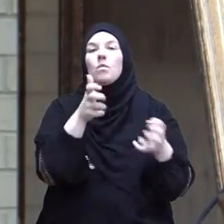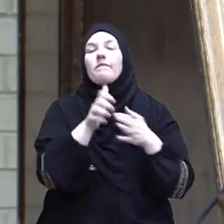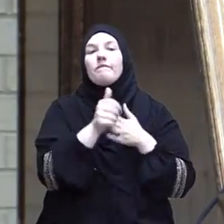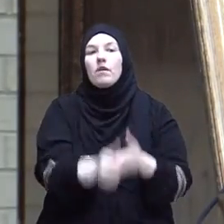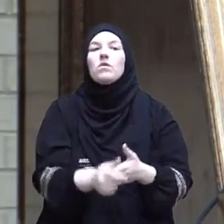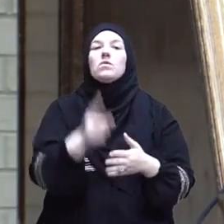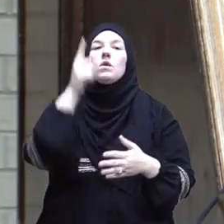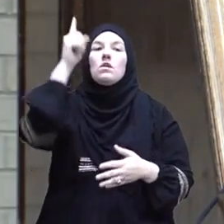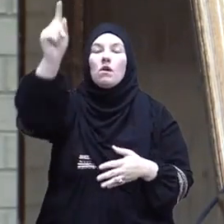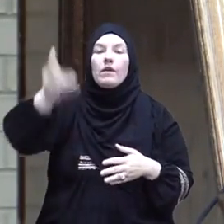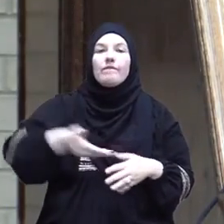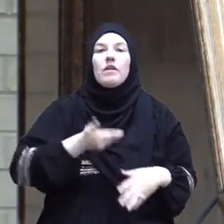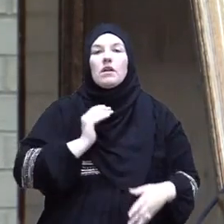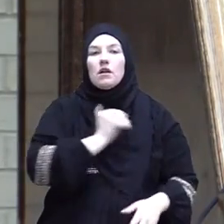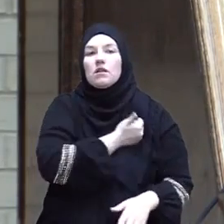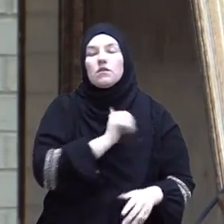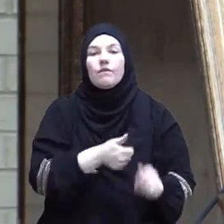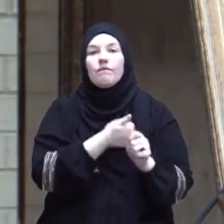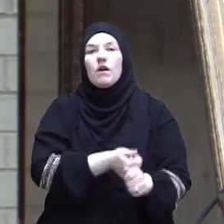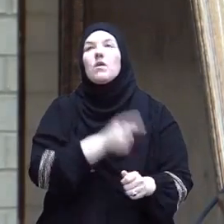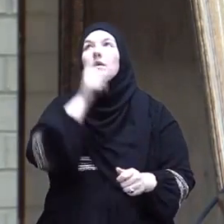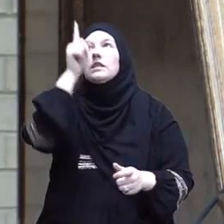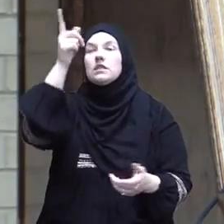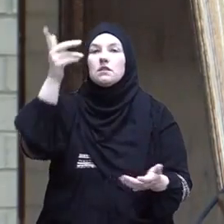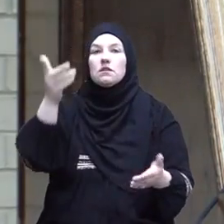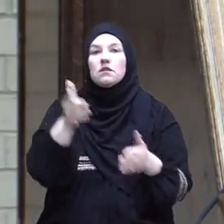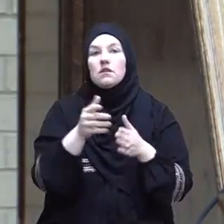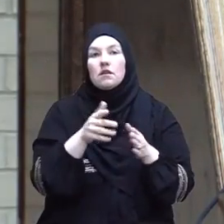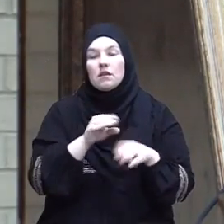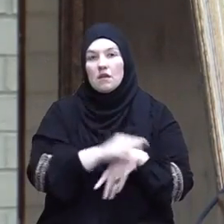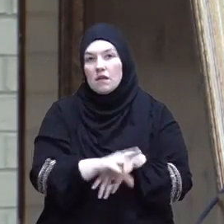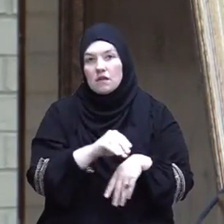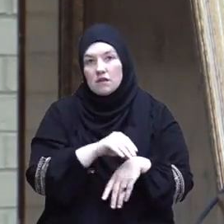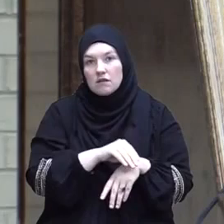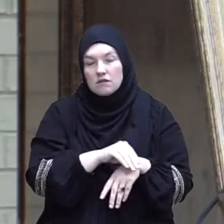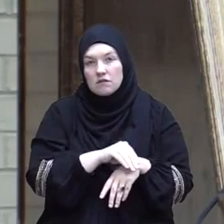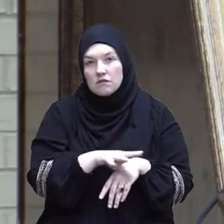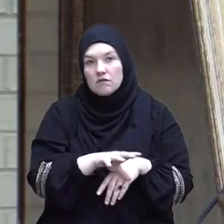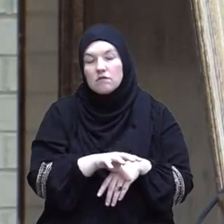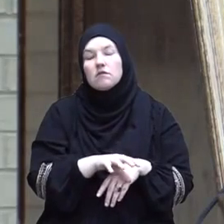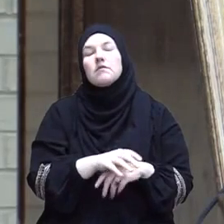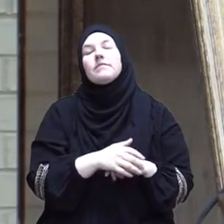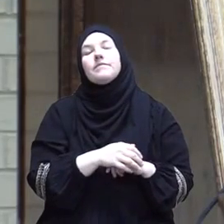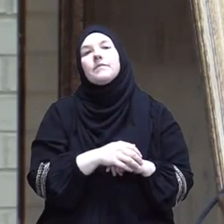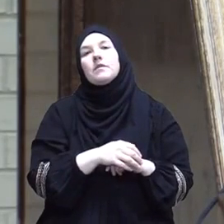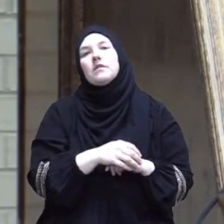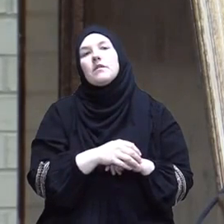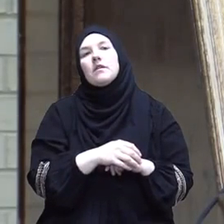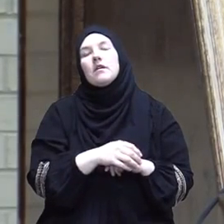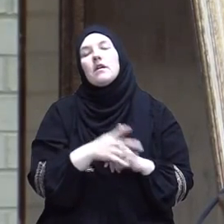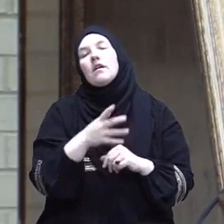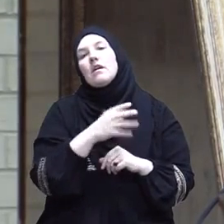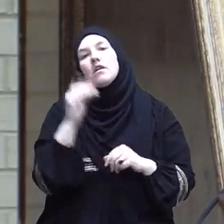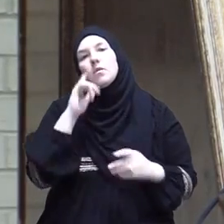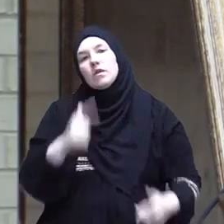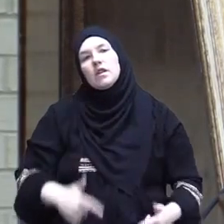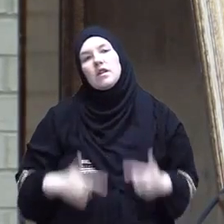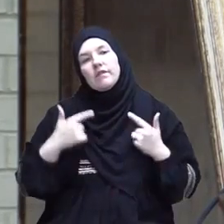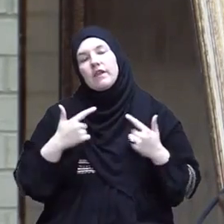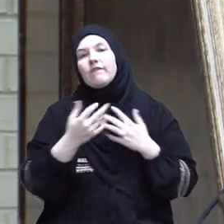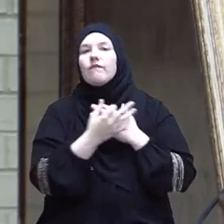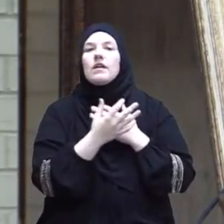Allah is inviting us to follow His guidance and expect this reward. You will live a life that is